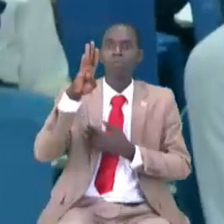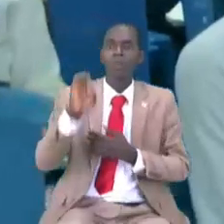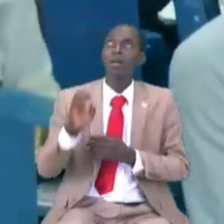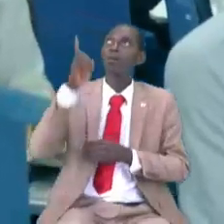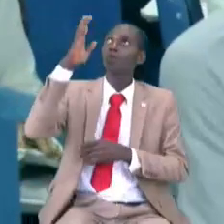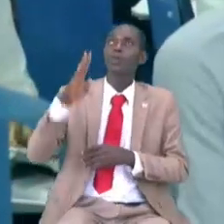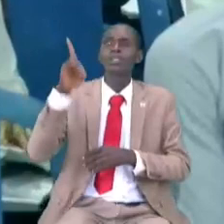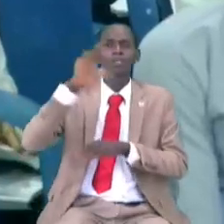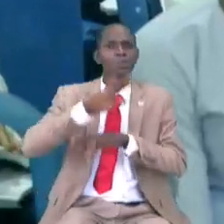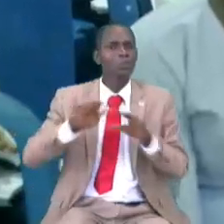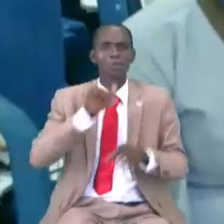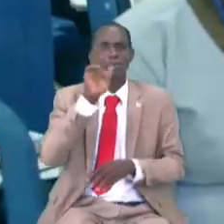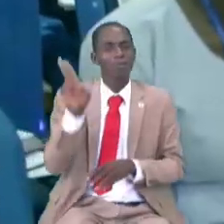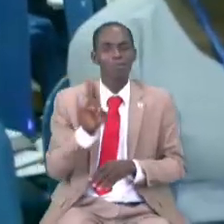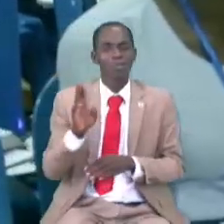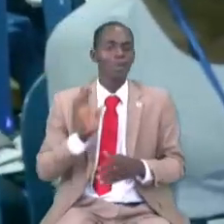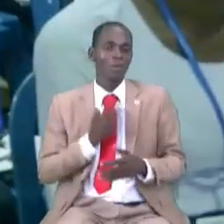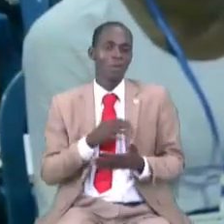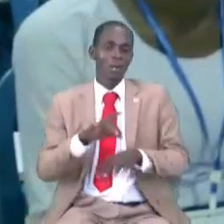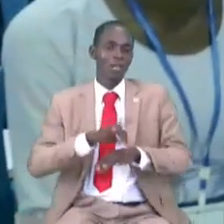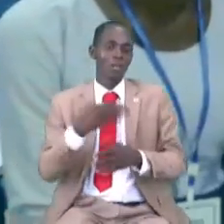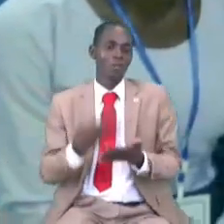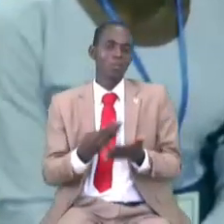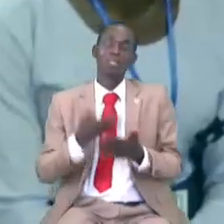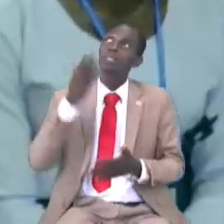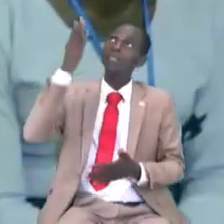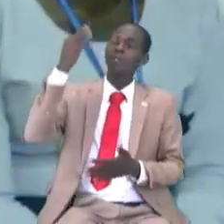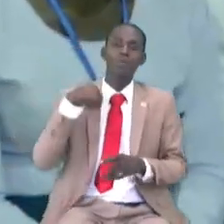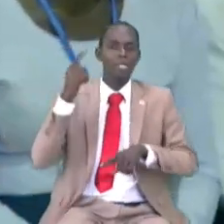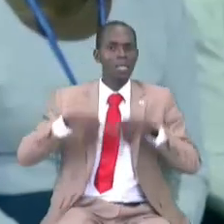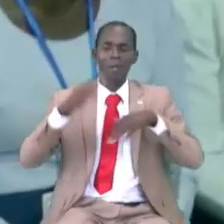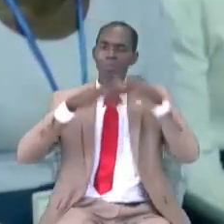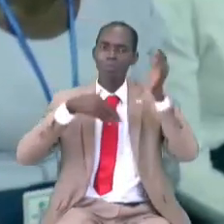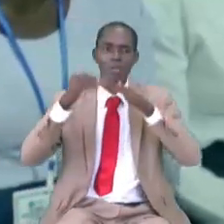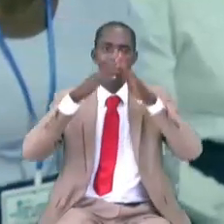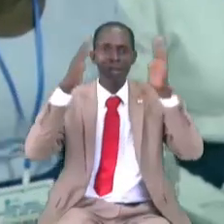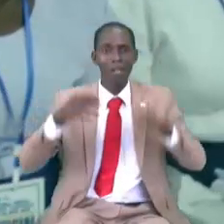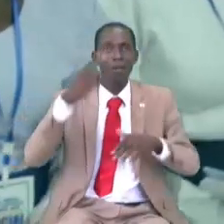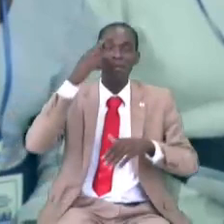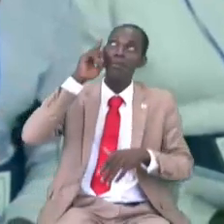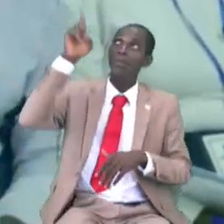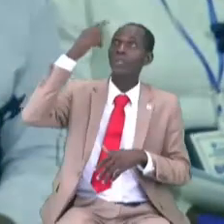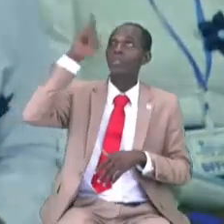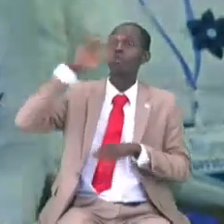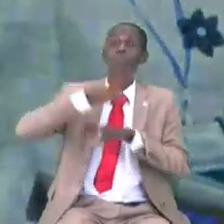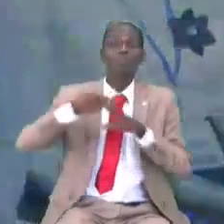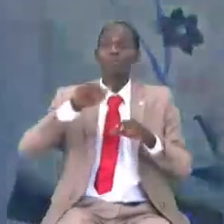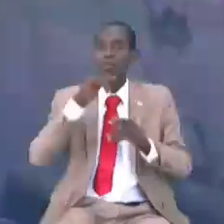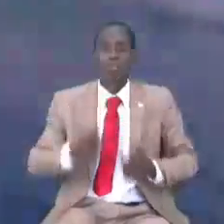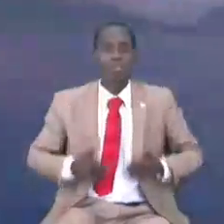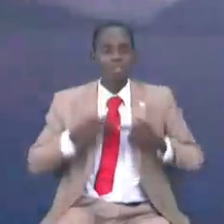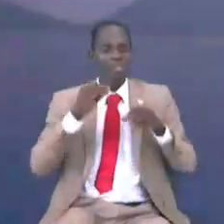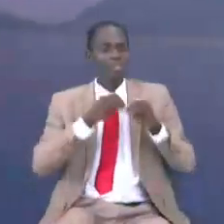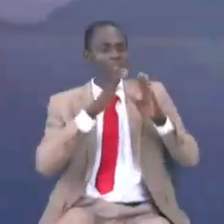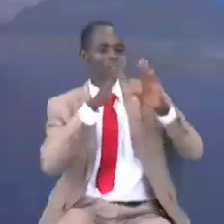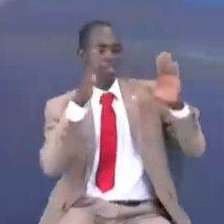for him. Because he does not live in tabernacles made with hand. What can we do? We cannot